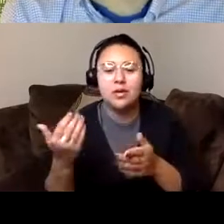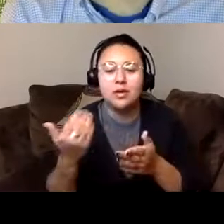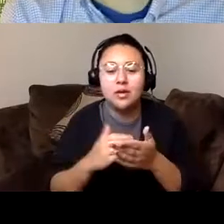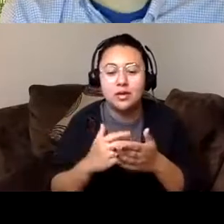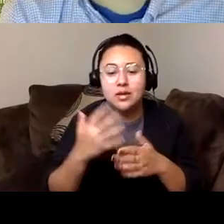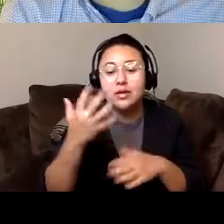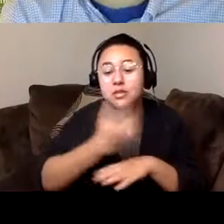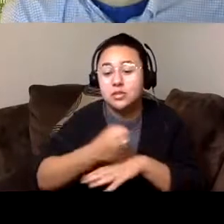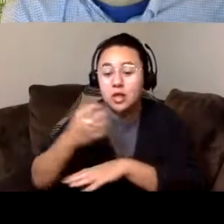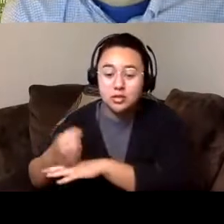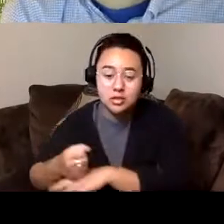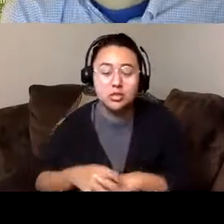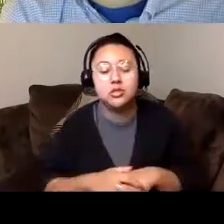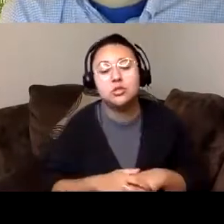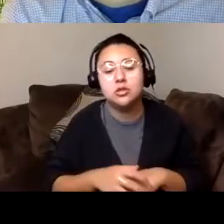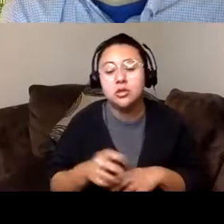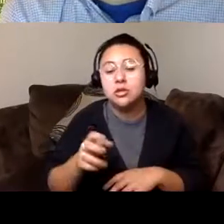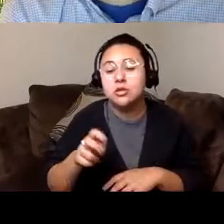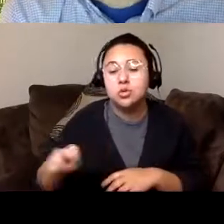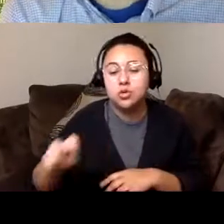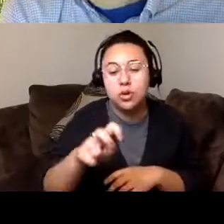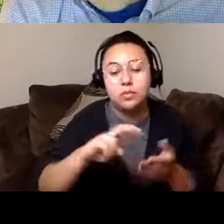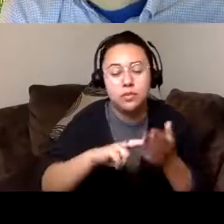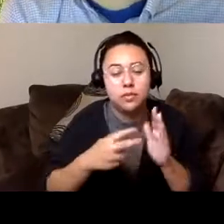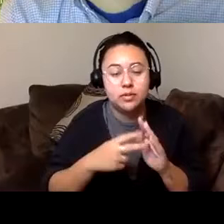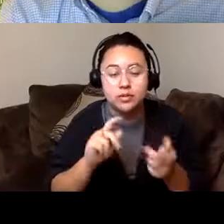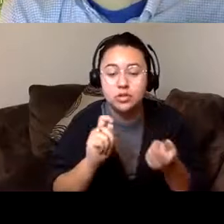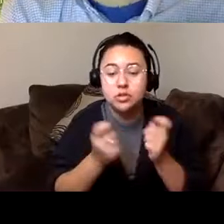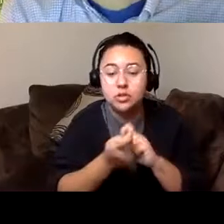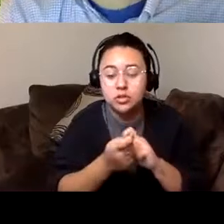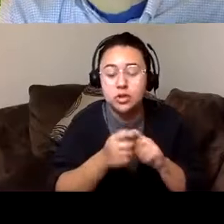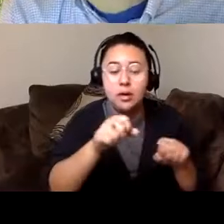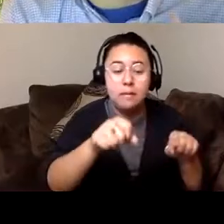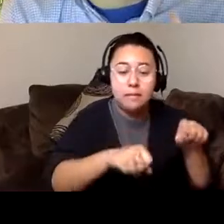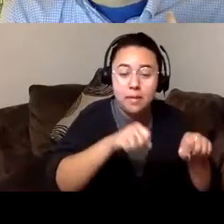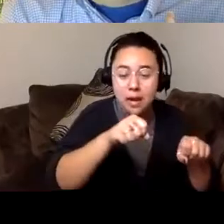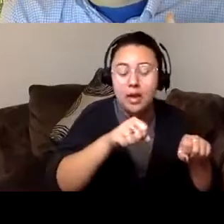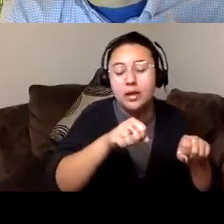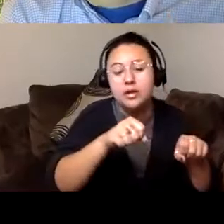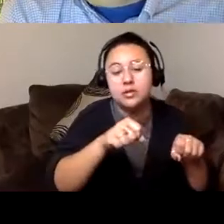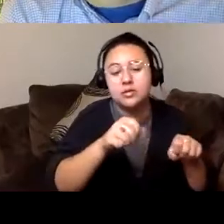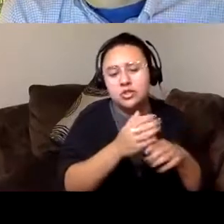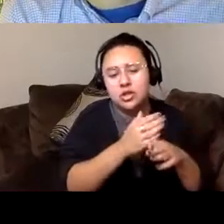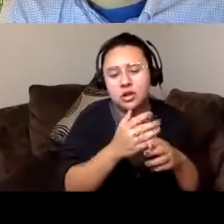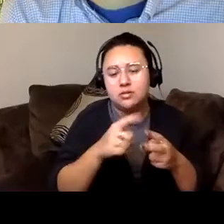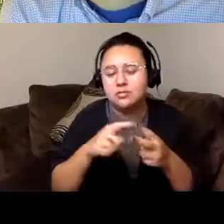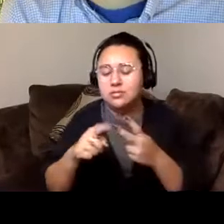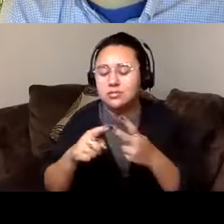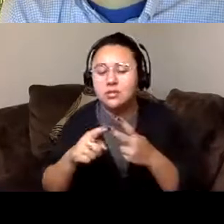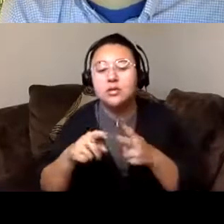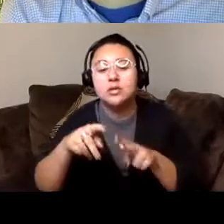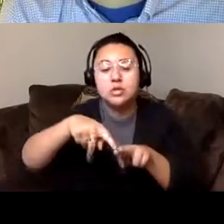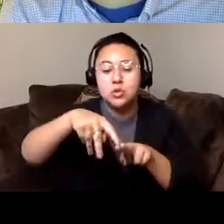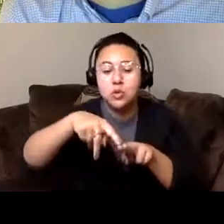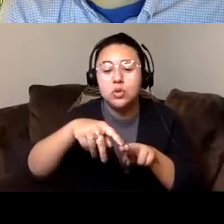trip purposes changing. You know, we saw that bike share and scooter share helping, you know, frontline